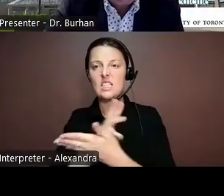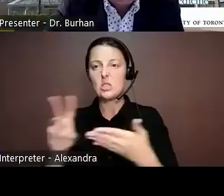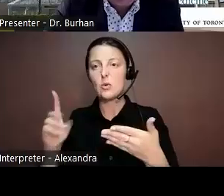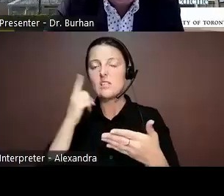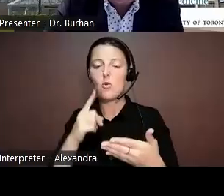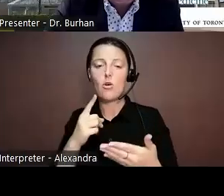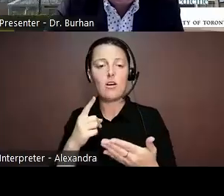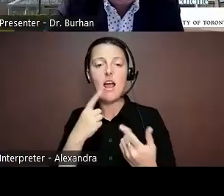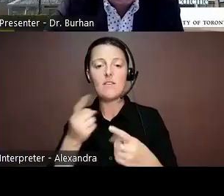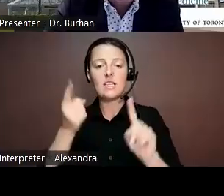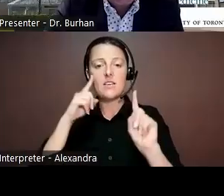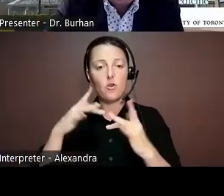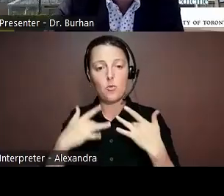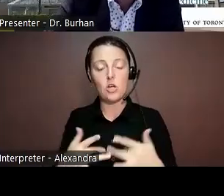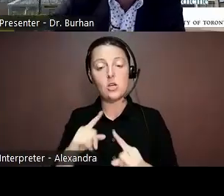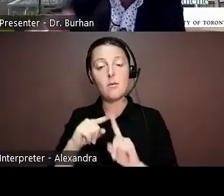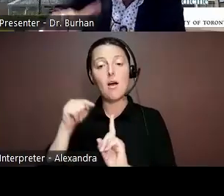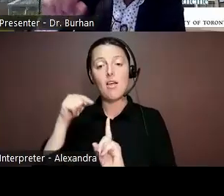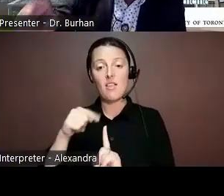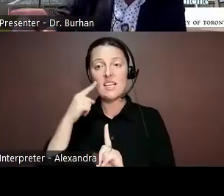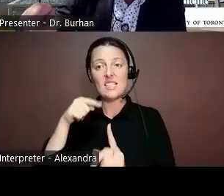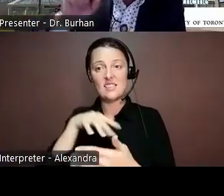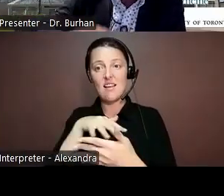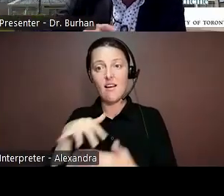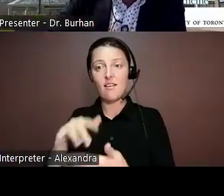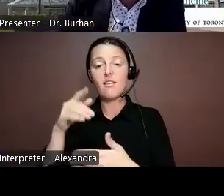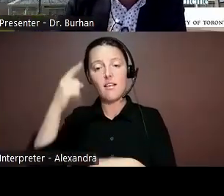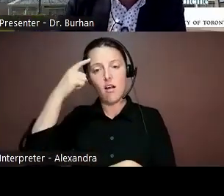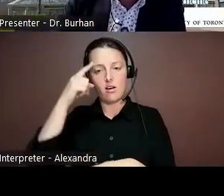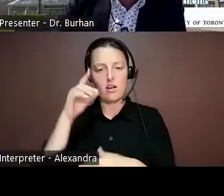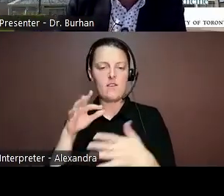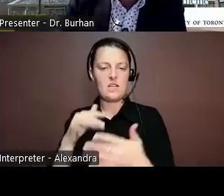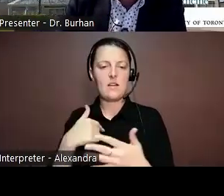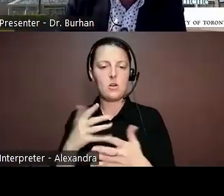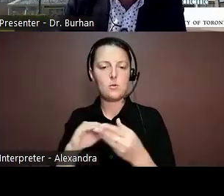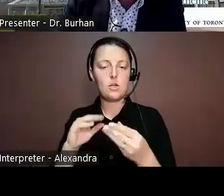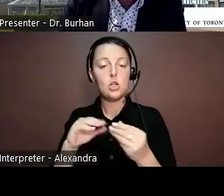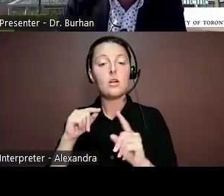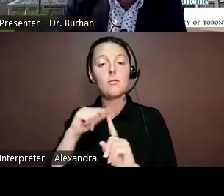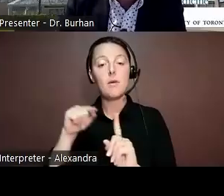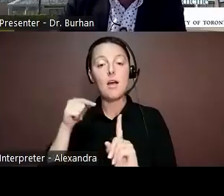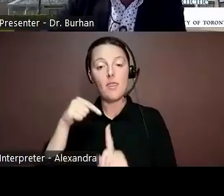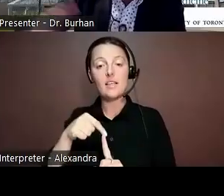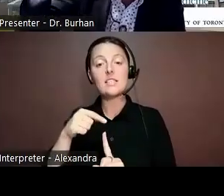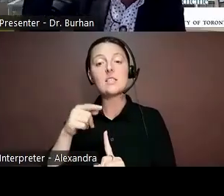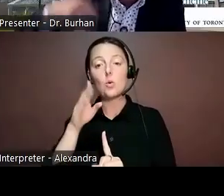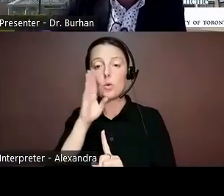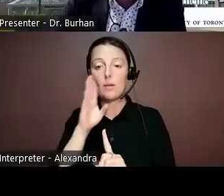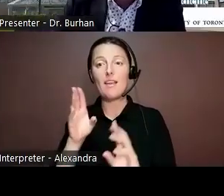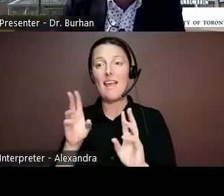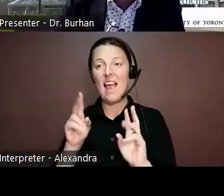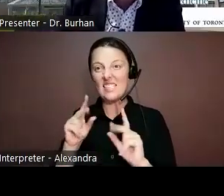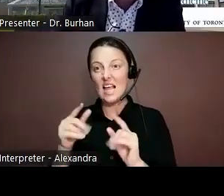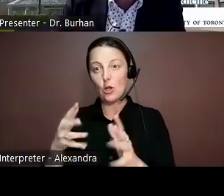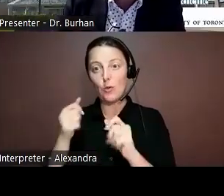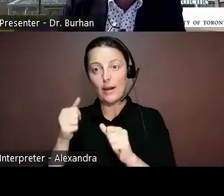study, the Cognizate study that I mentioned, will be actually bilateral sequential accelerated. I should have said that. I think the slides were from when we